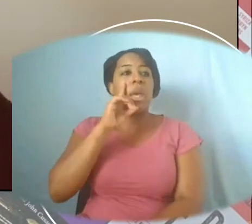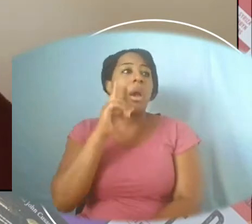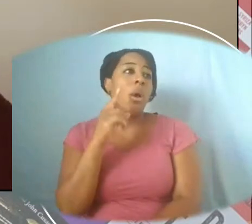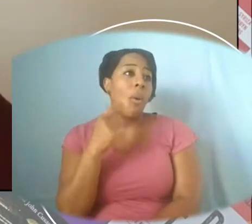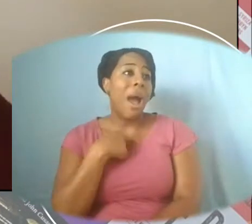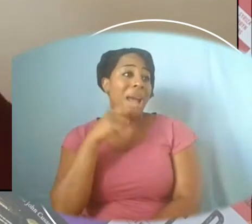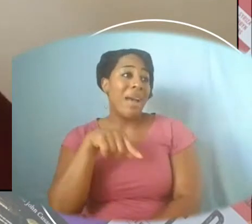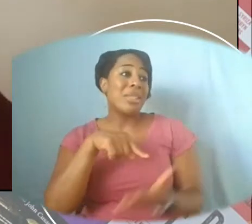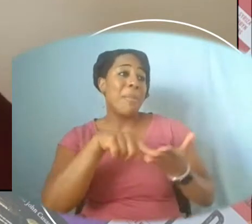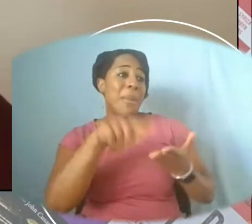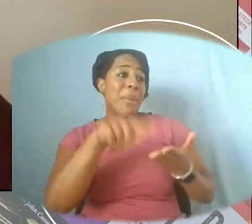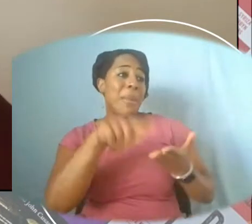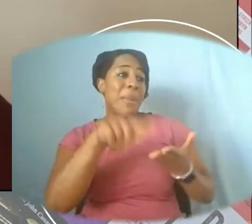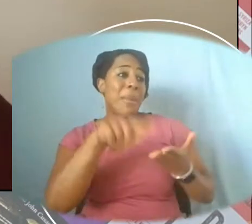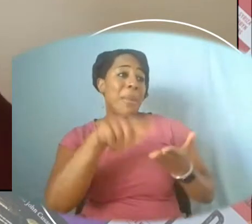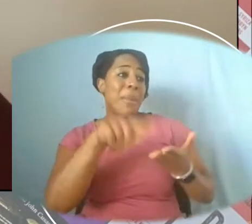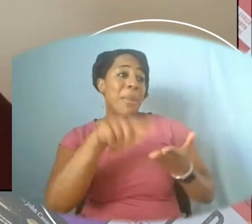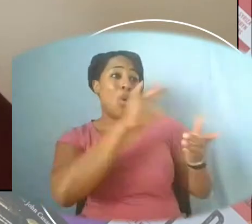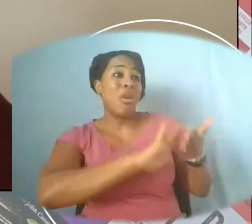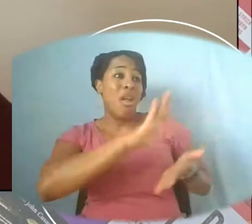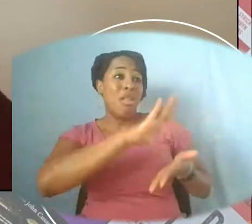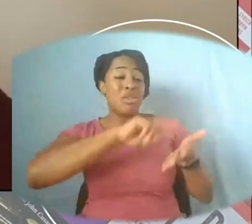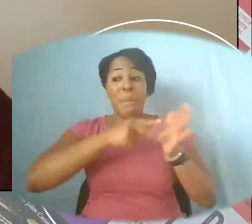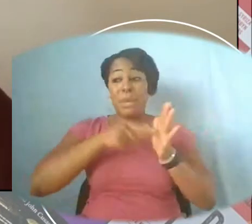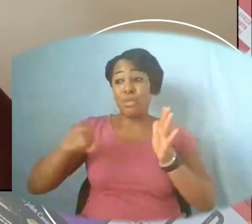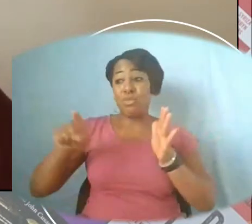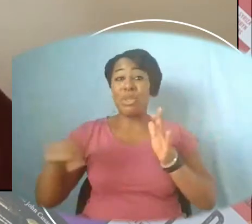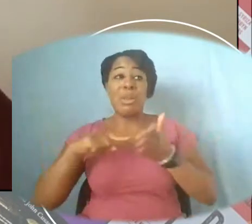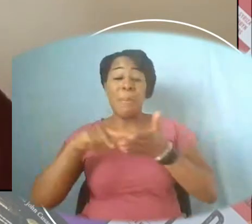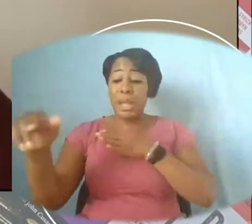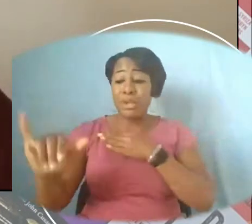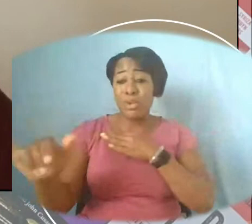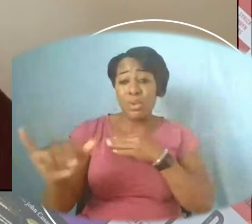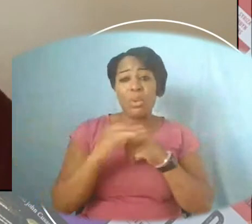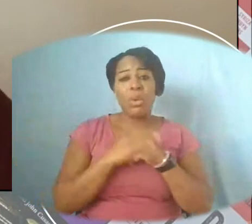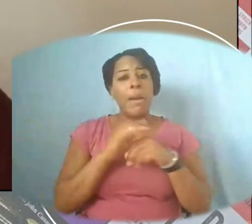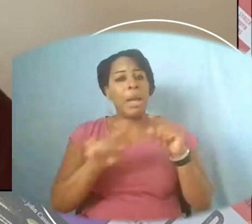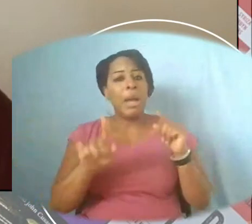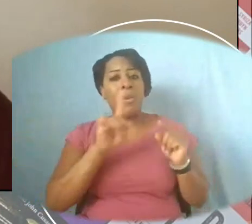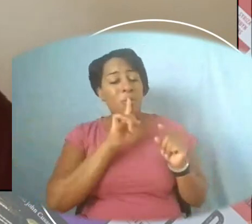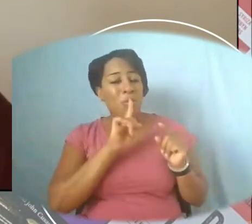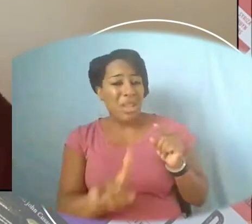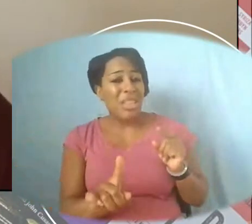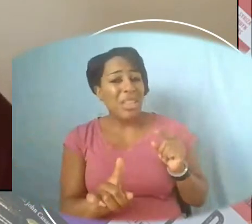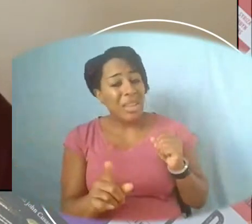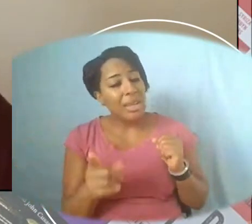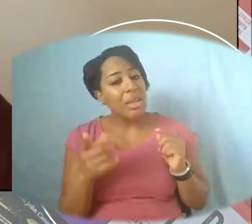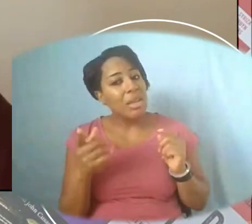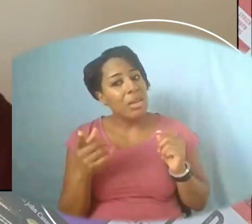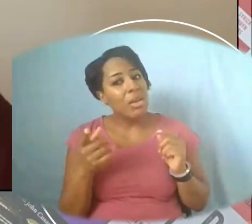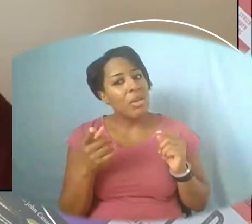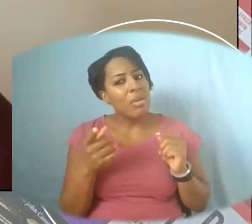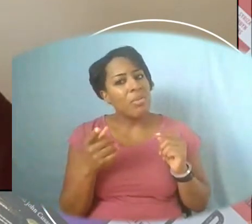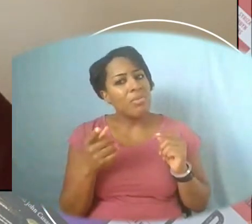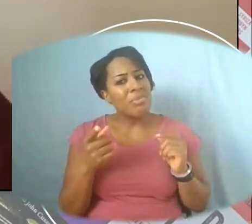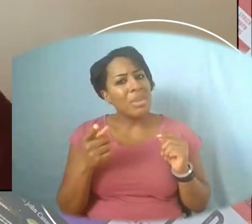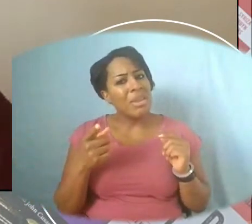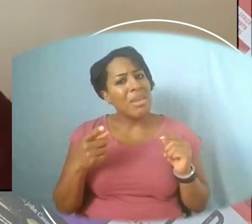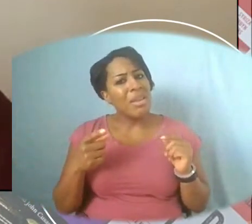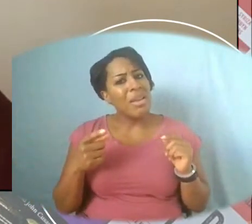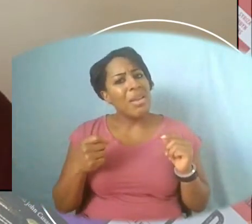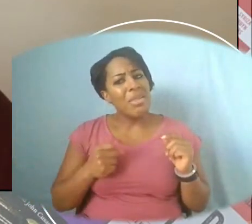to have college, we should have to pay as well. But the reality is you should want someone leaving